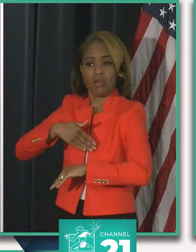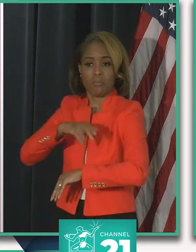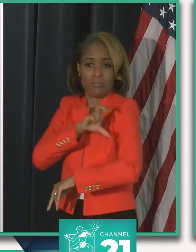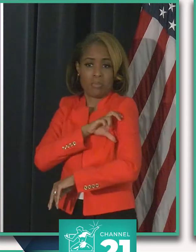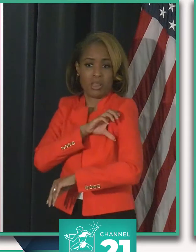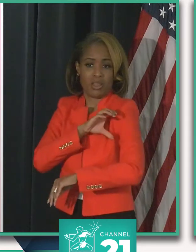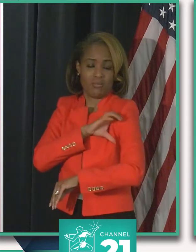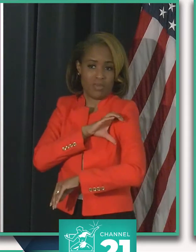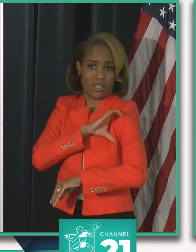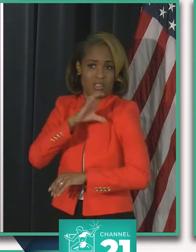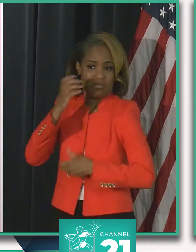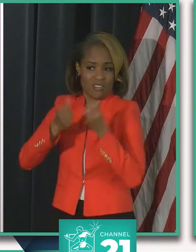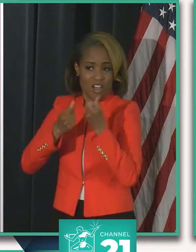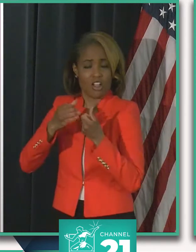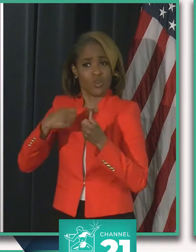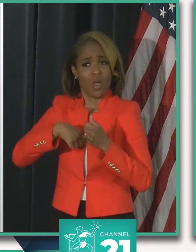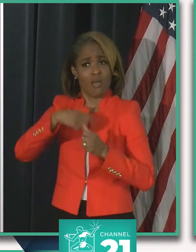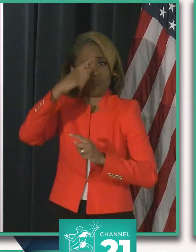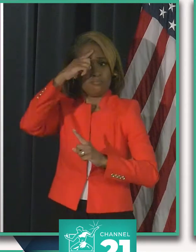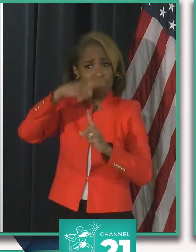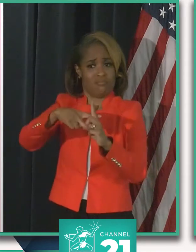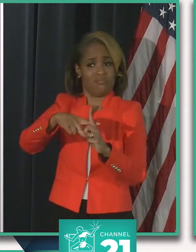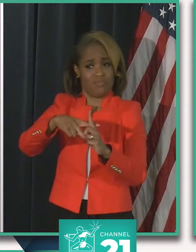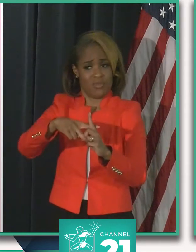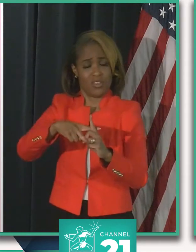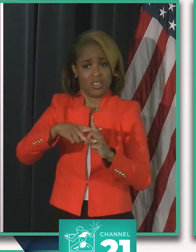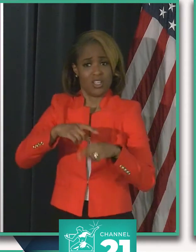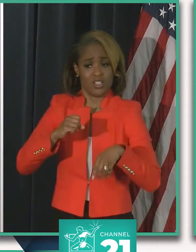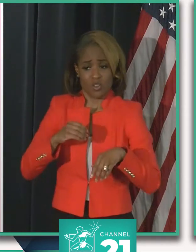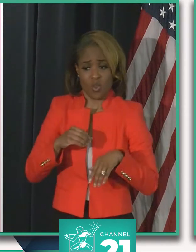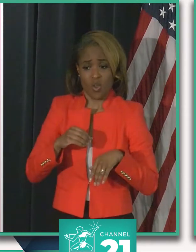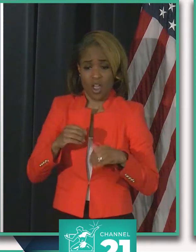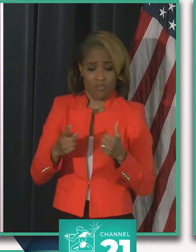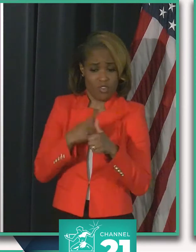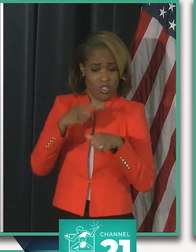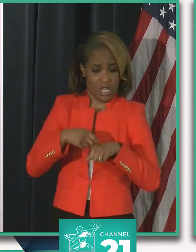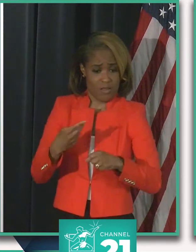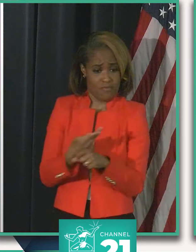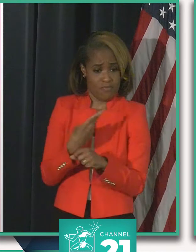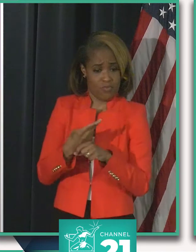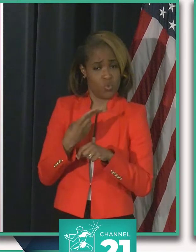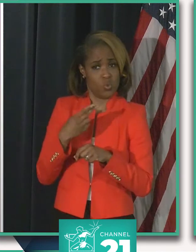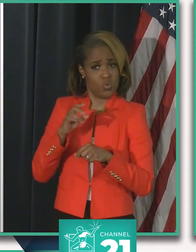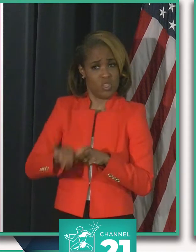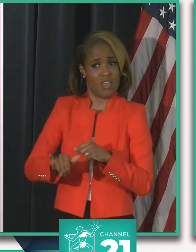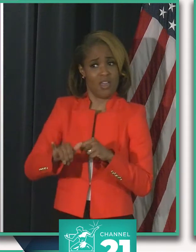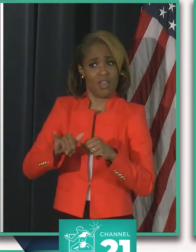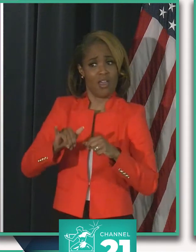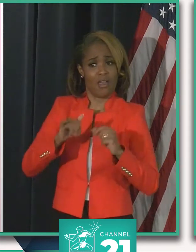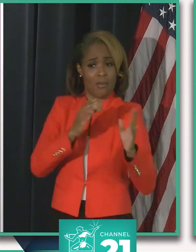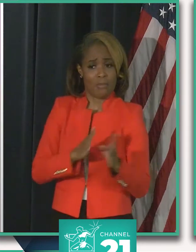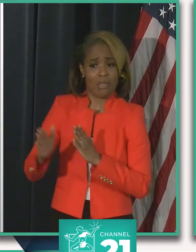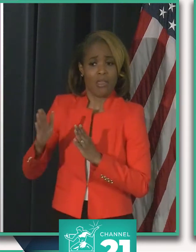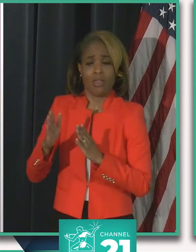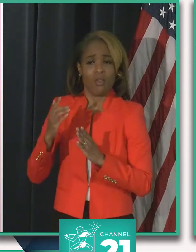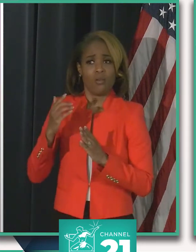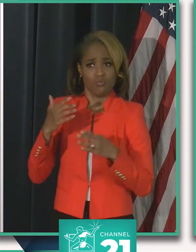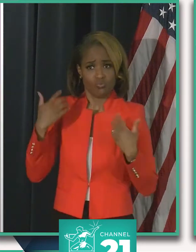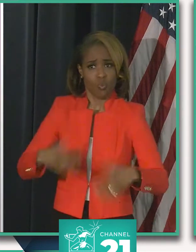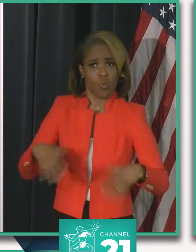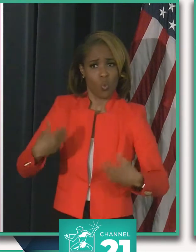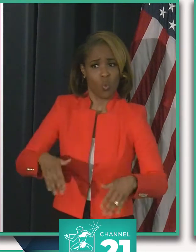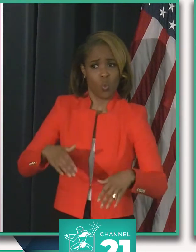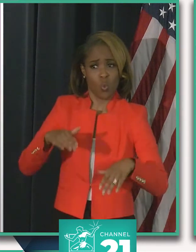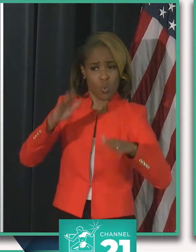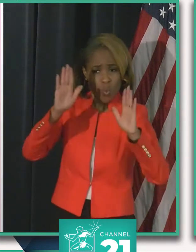I'm optimistic. I will say this, our first weekend launching this effort, we did such a good job.